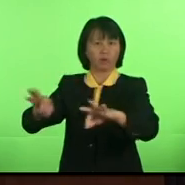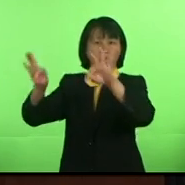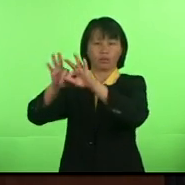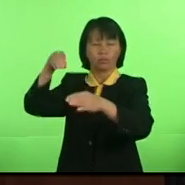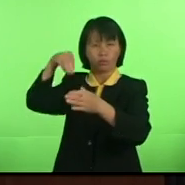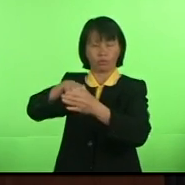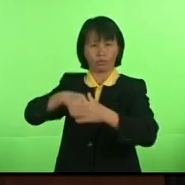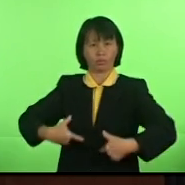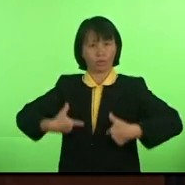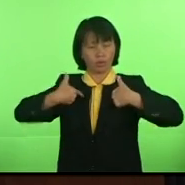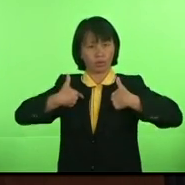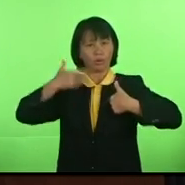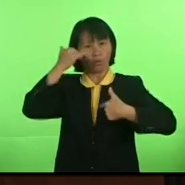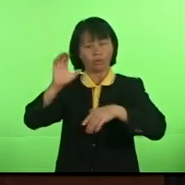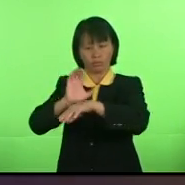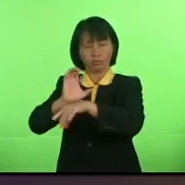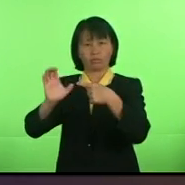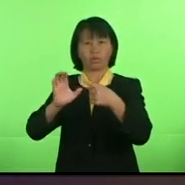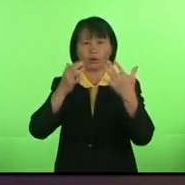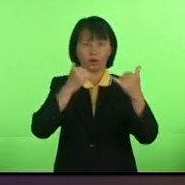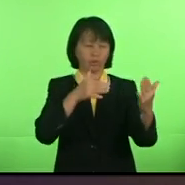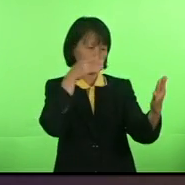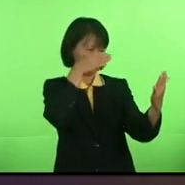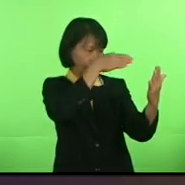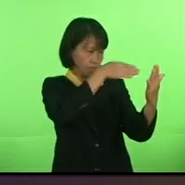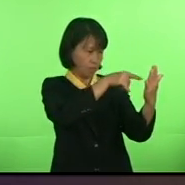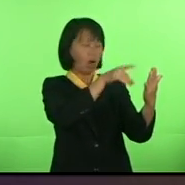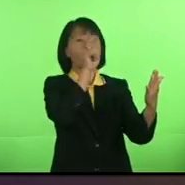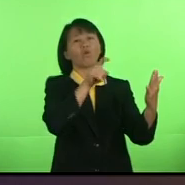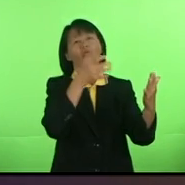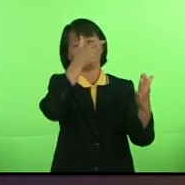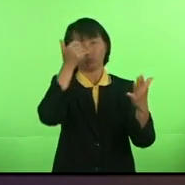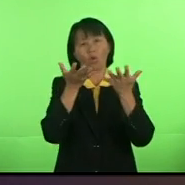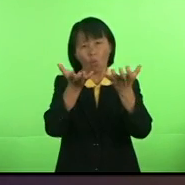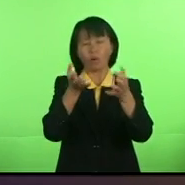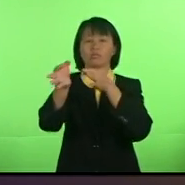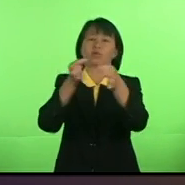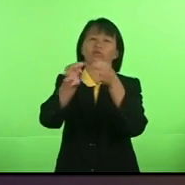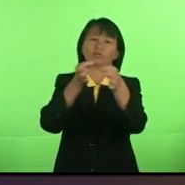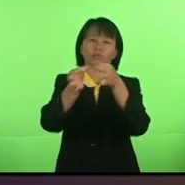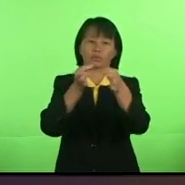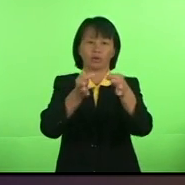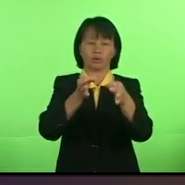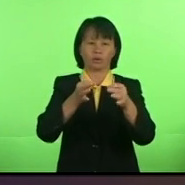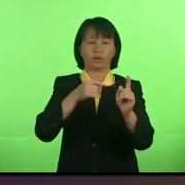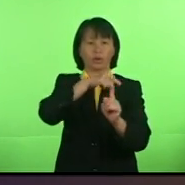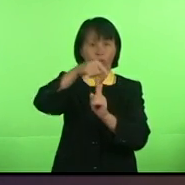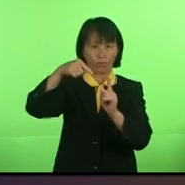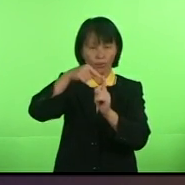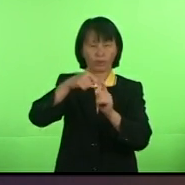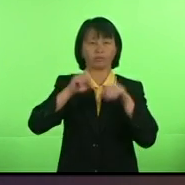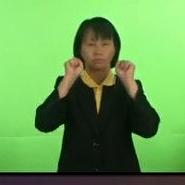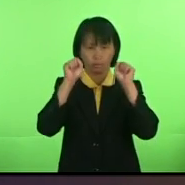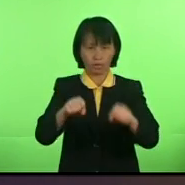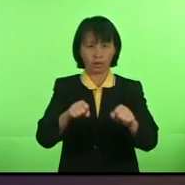daily lives. So the key point here is explain. Okay? So when you be able